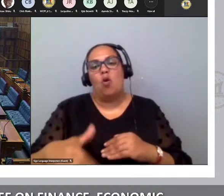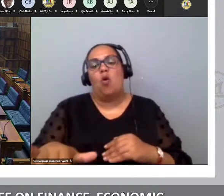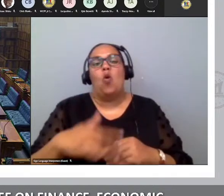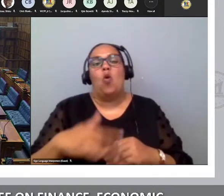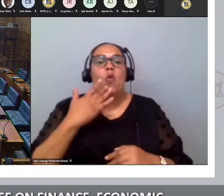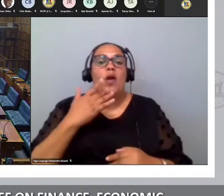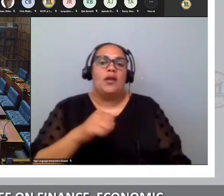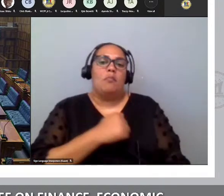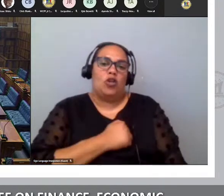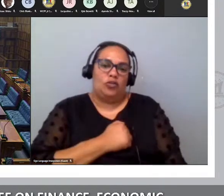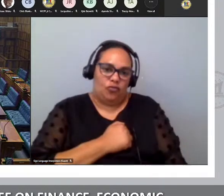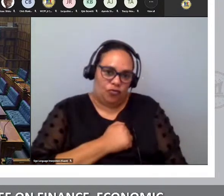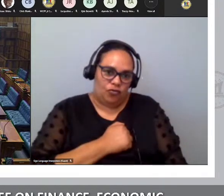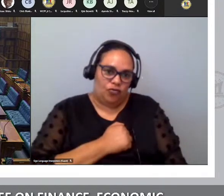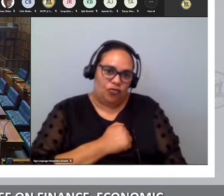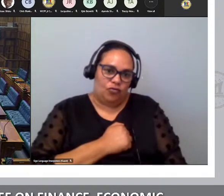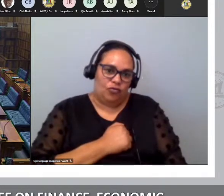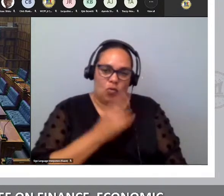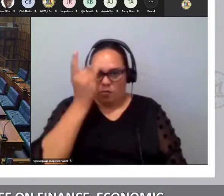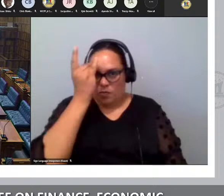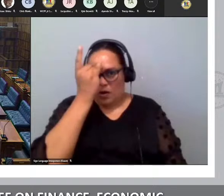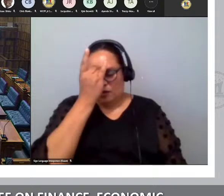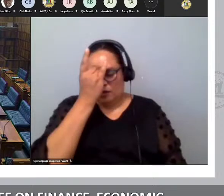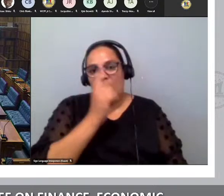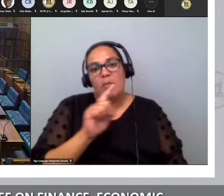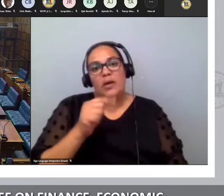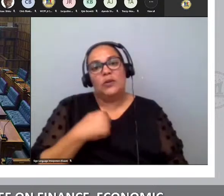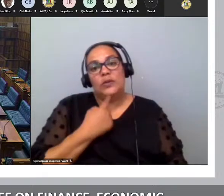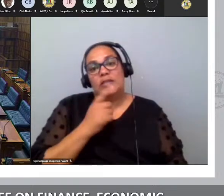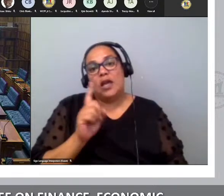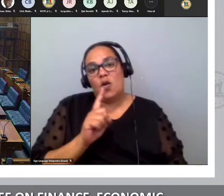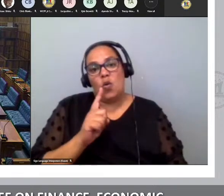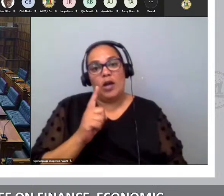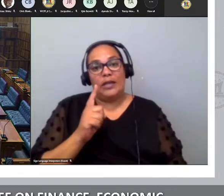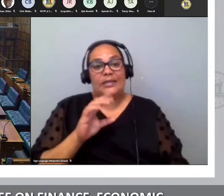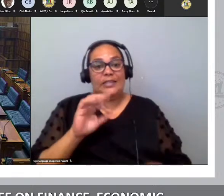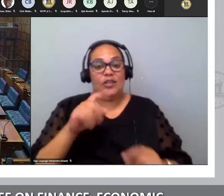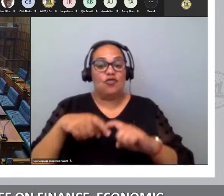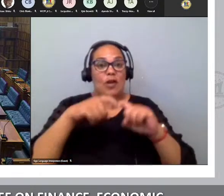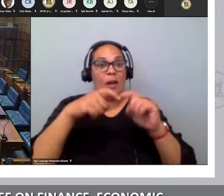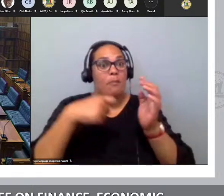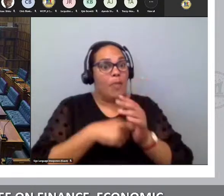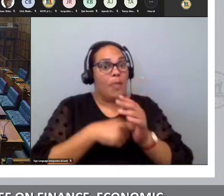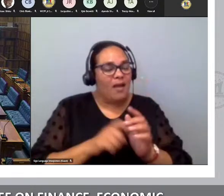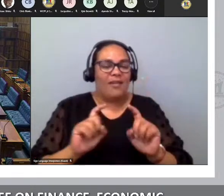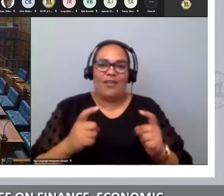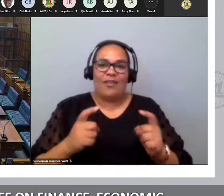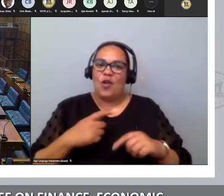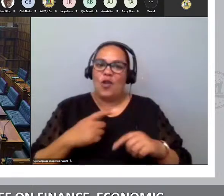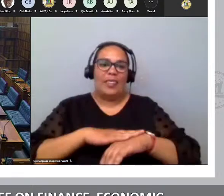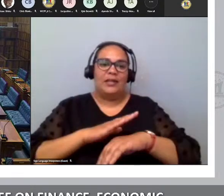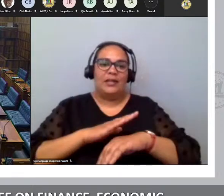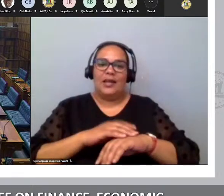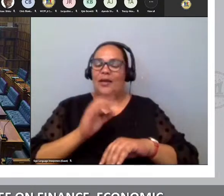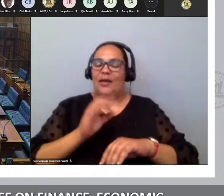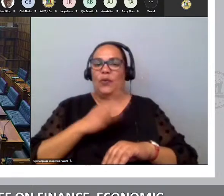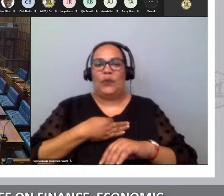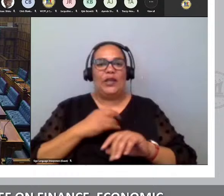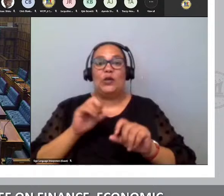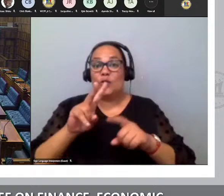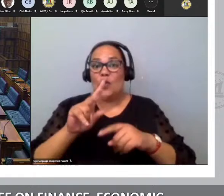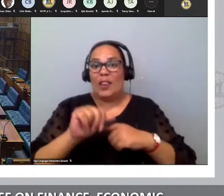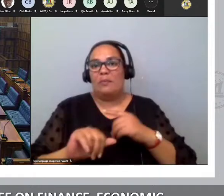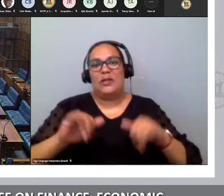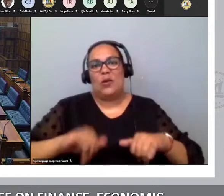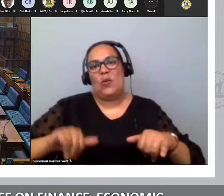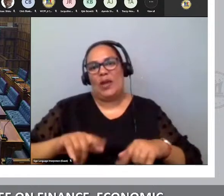March so what we are saying we can't buy a crane because lead time is another 12 months but